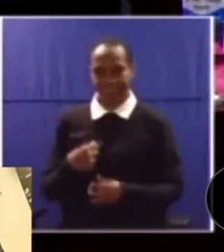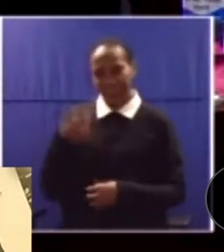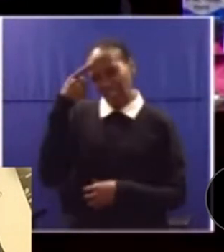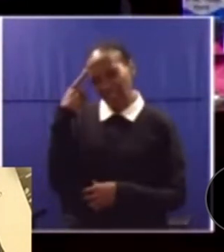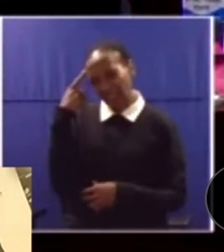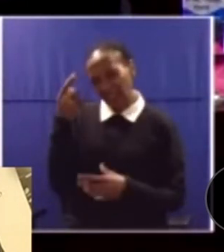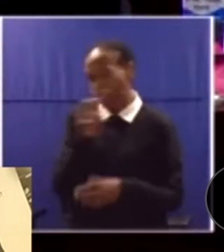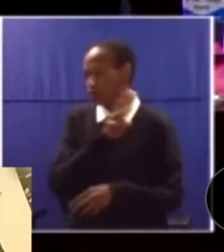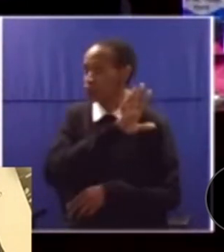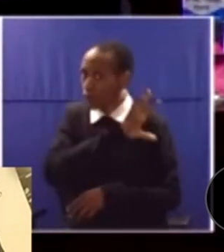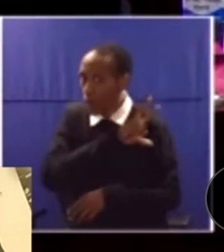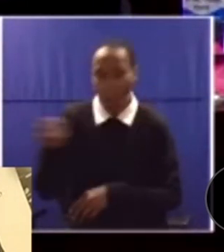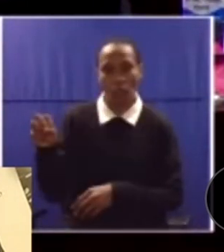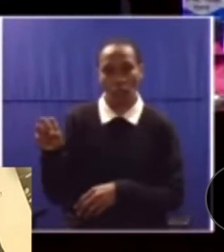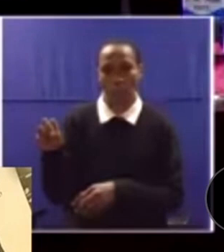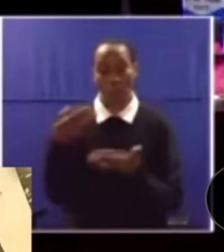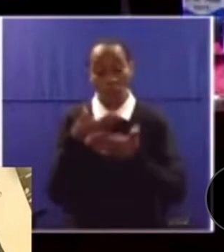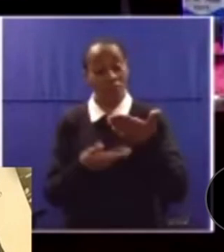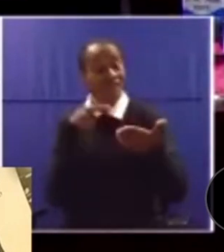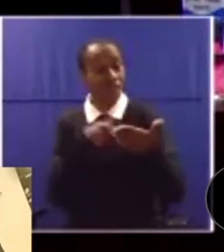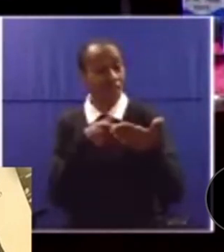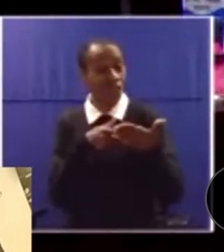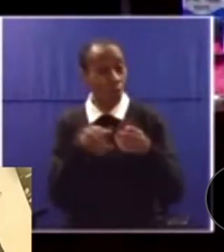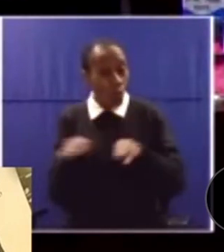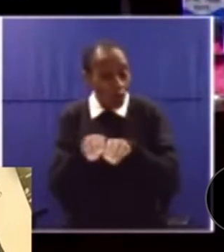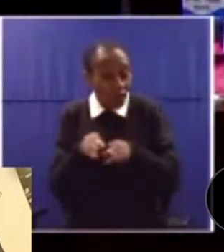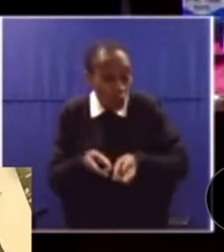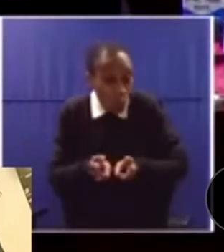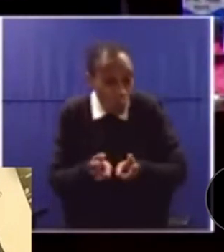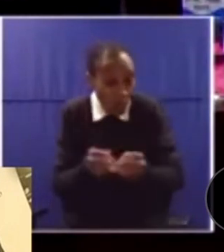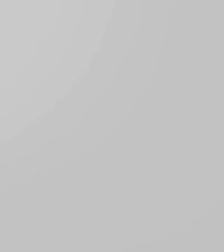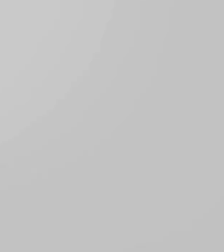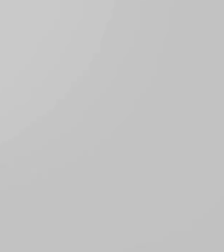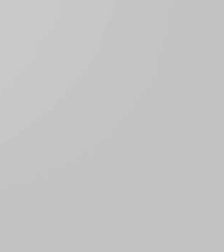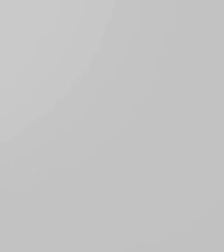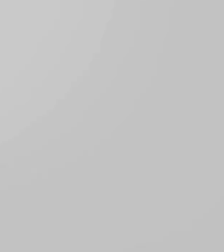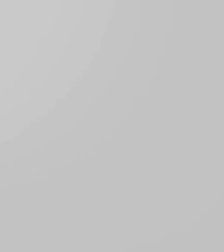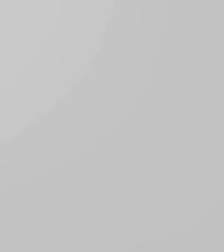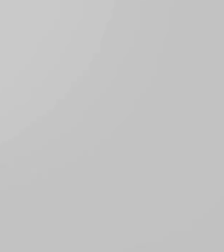resounding no, because it does not work in the correct direction. I thank you.